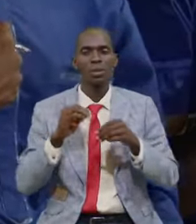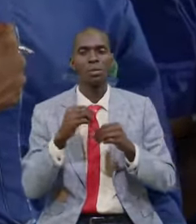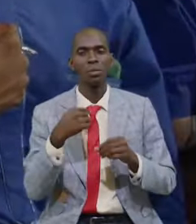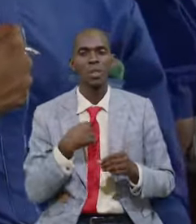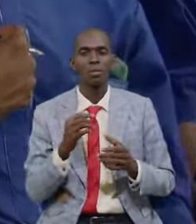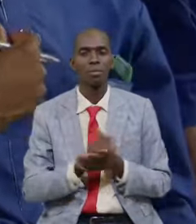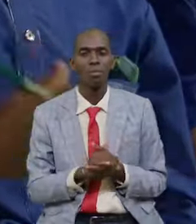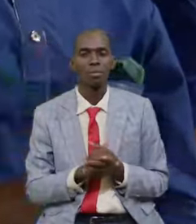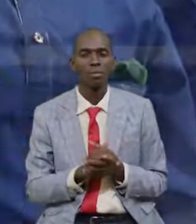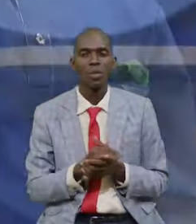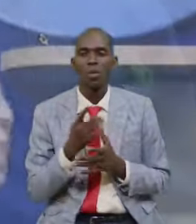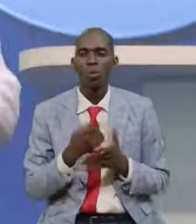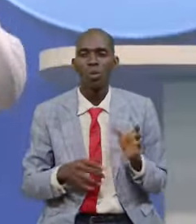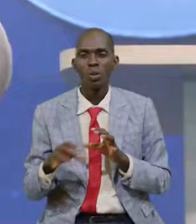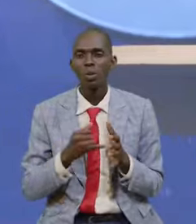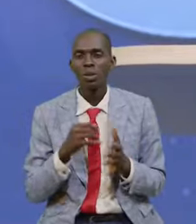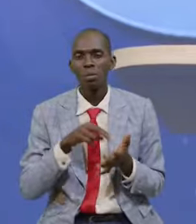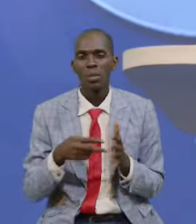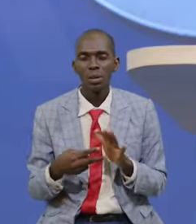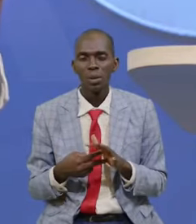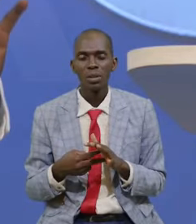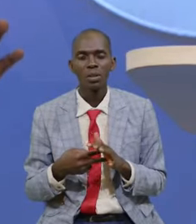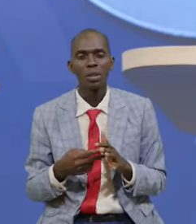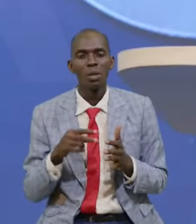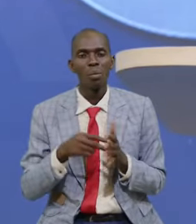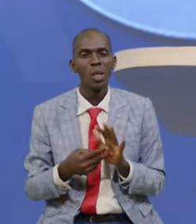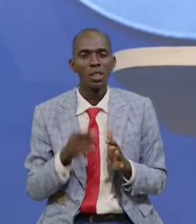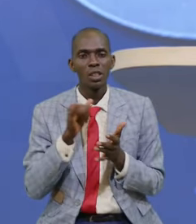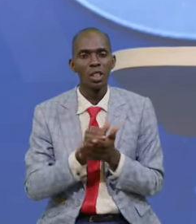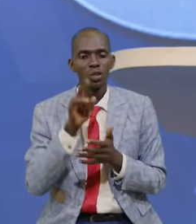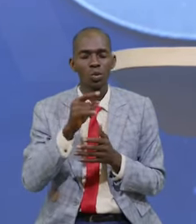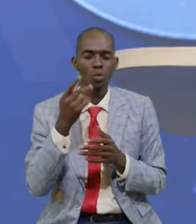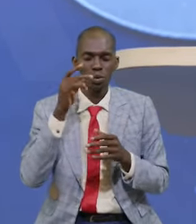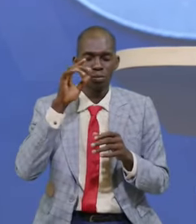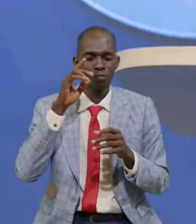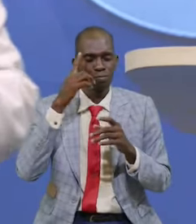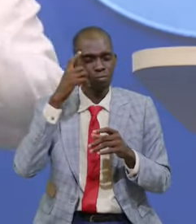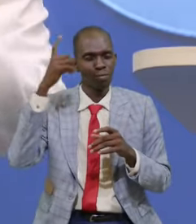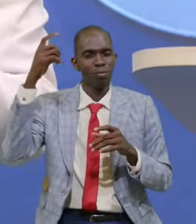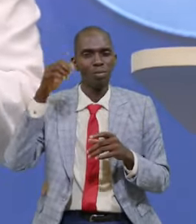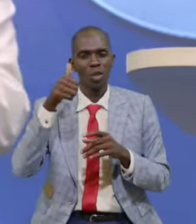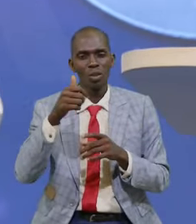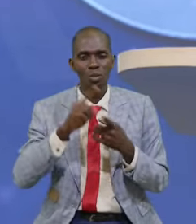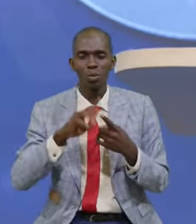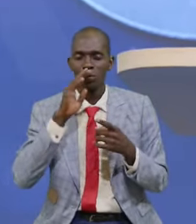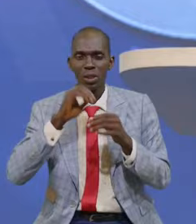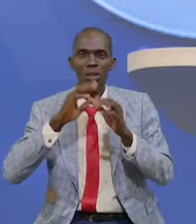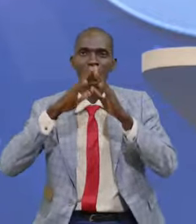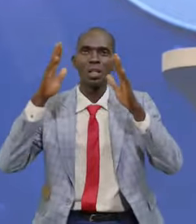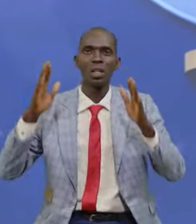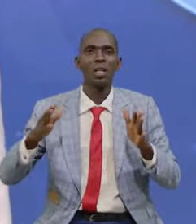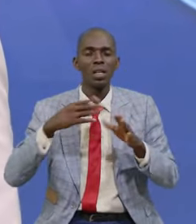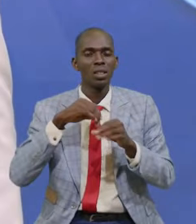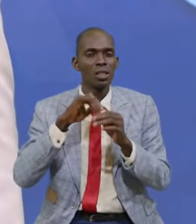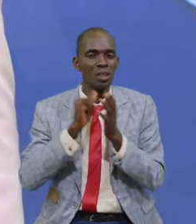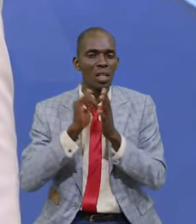What's that saying? What he's saying is, picture yourself in a house. And in that house, permanently, there is